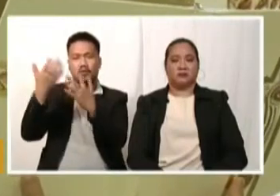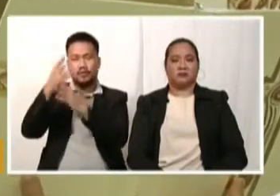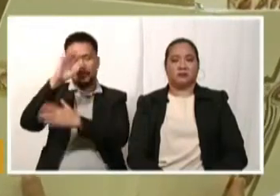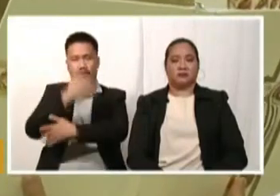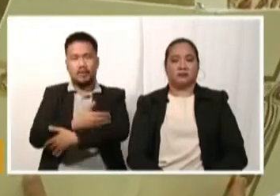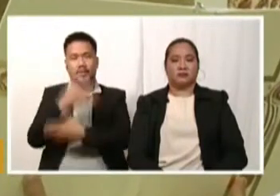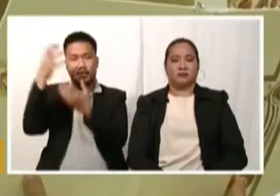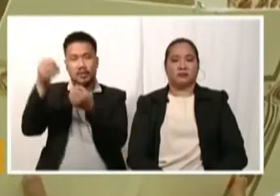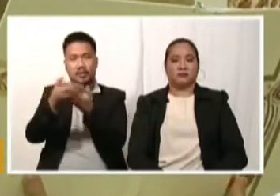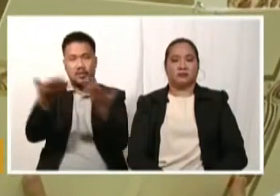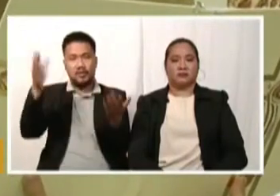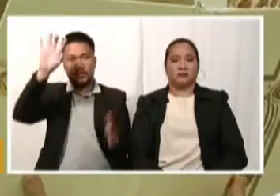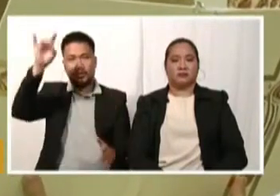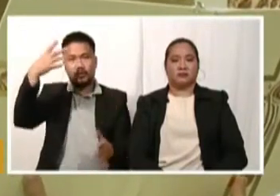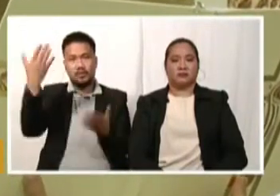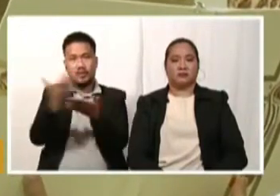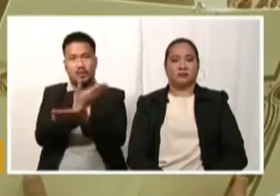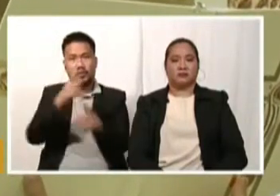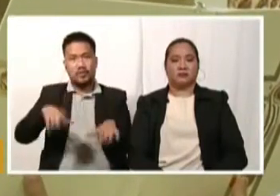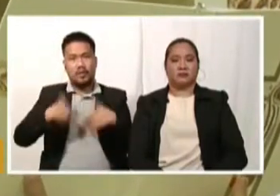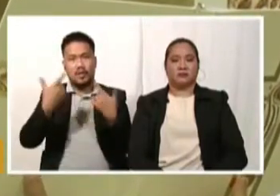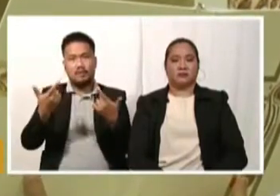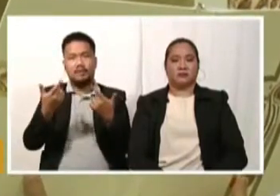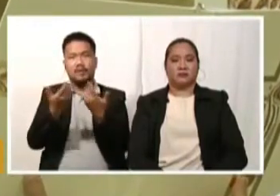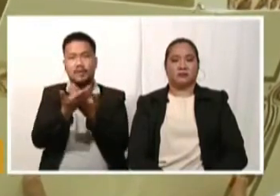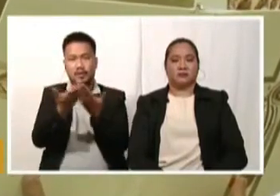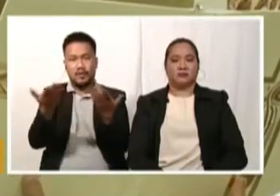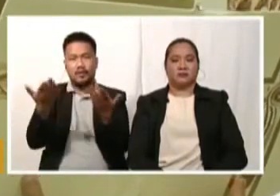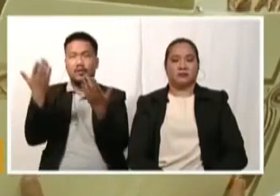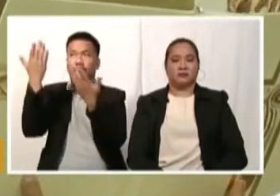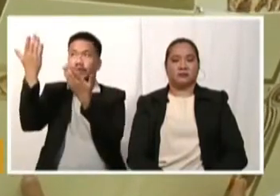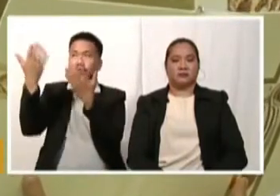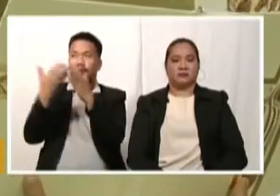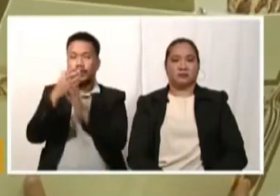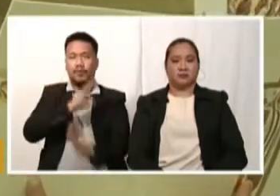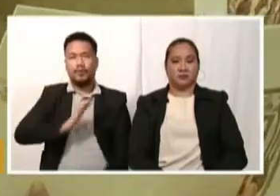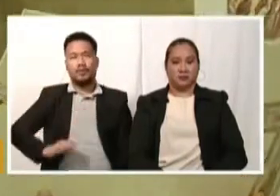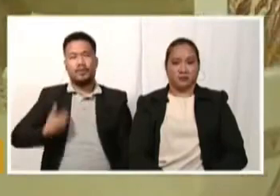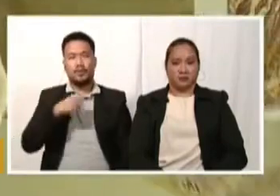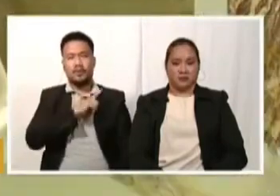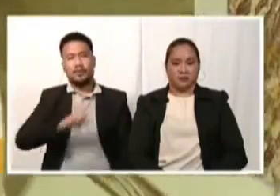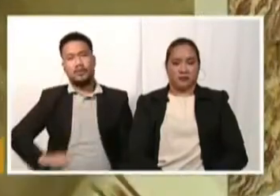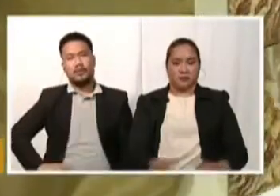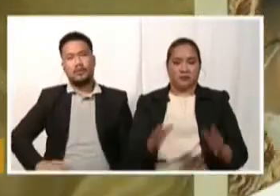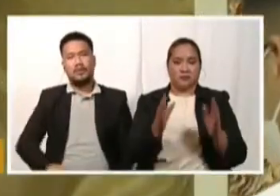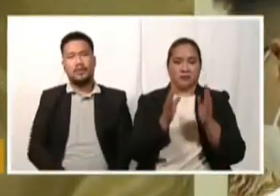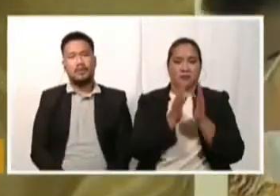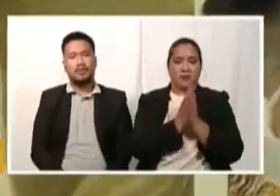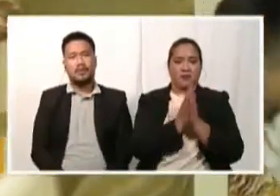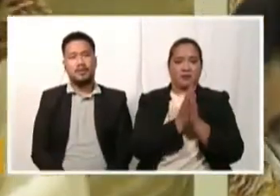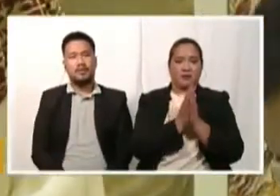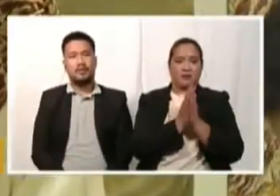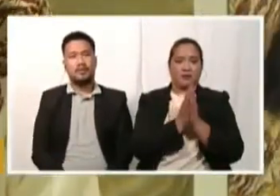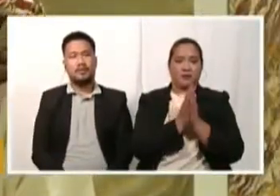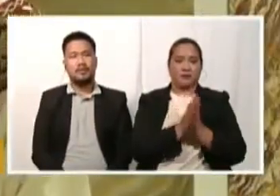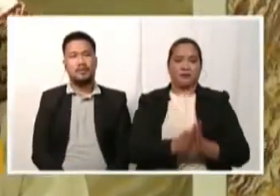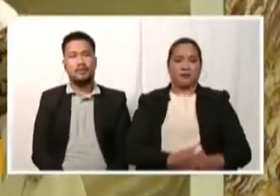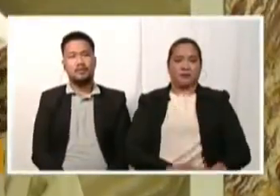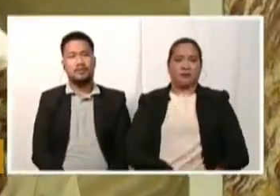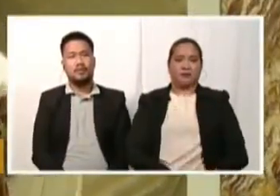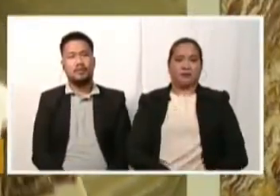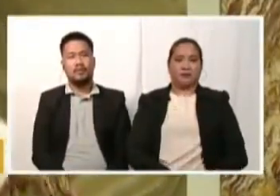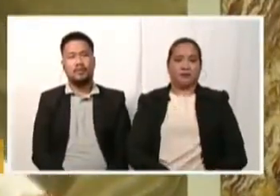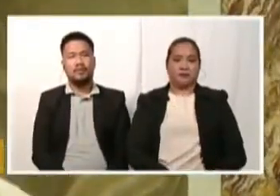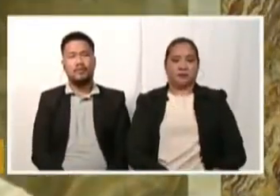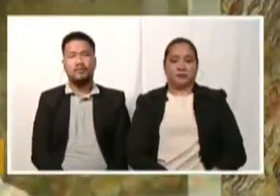your grace and new life in you, through Christ our Lord. Amen. Please be